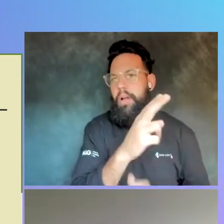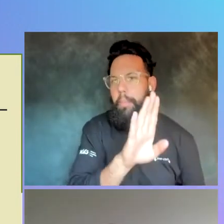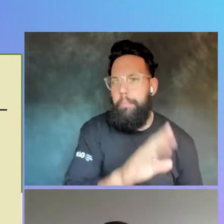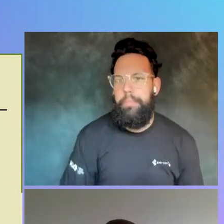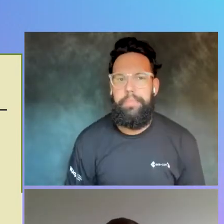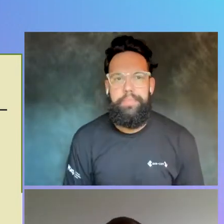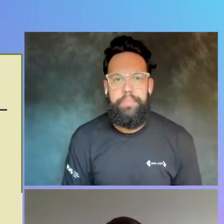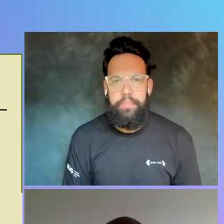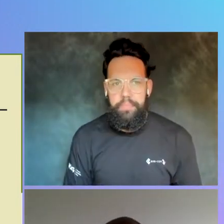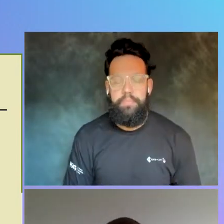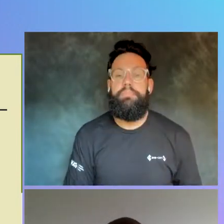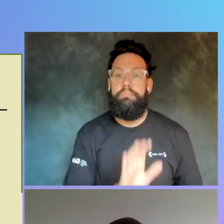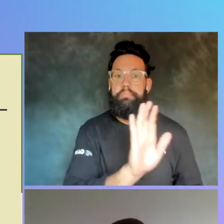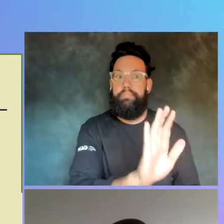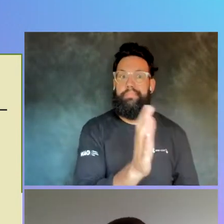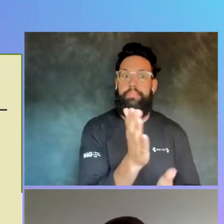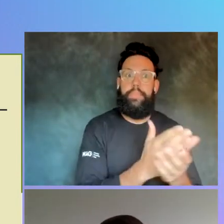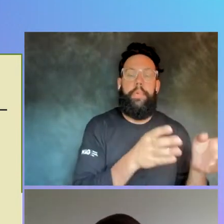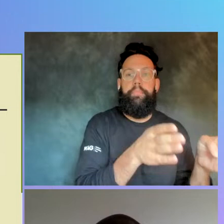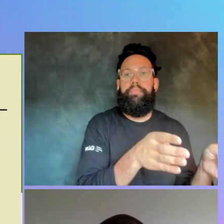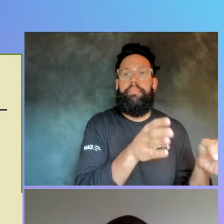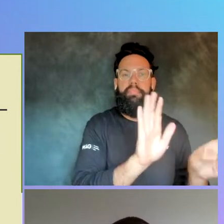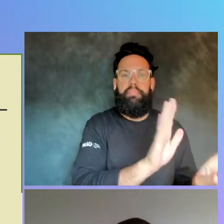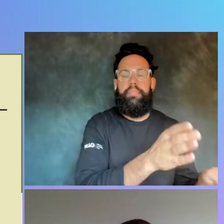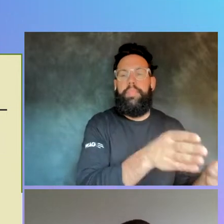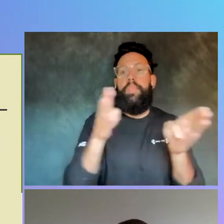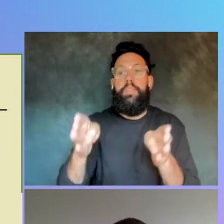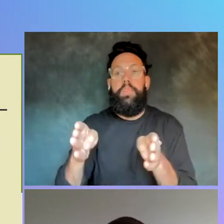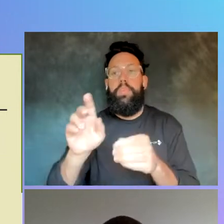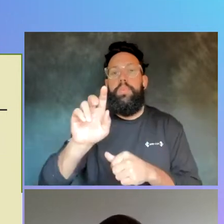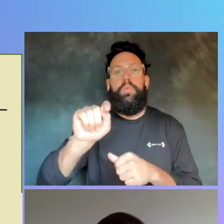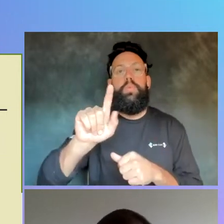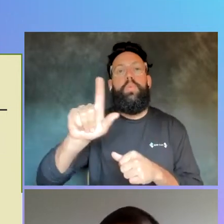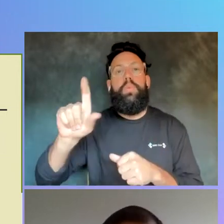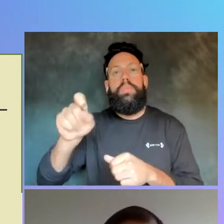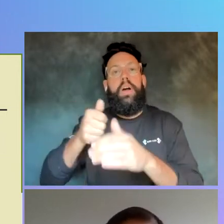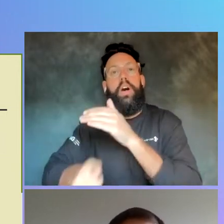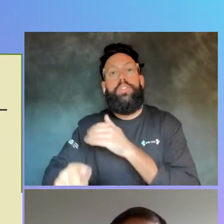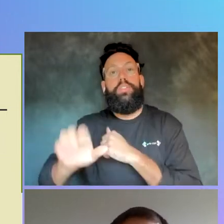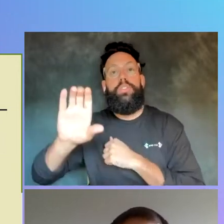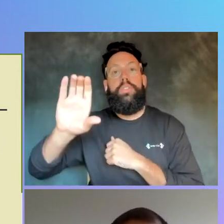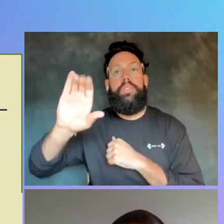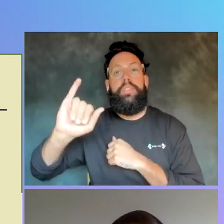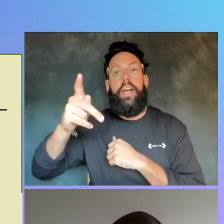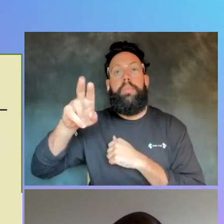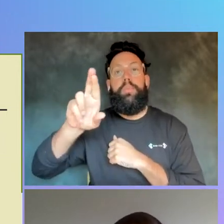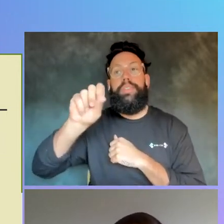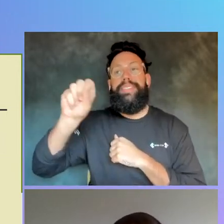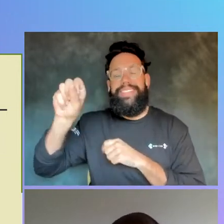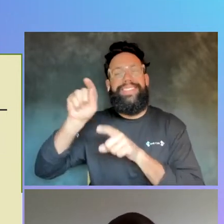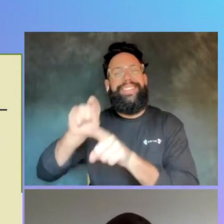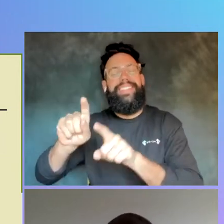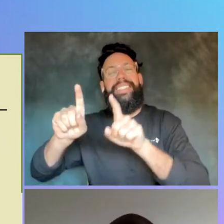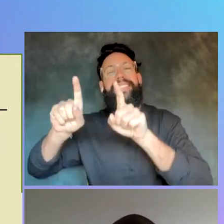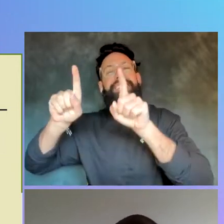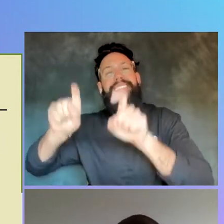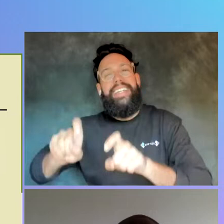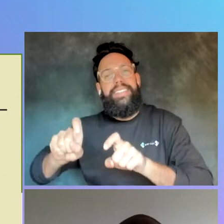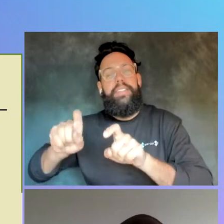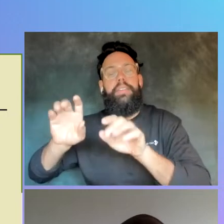side, we have Cypress. Cypress is a testing framework working in